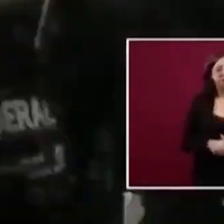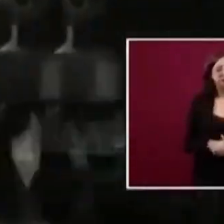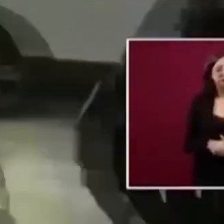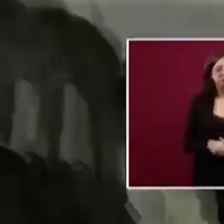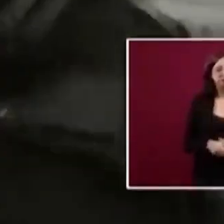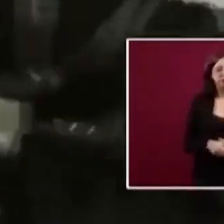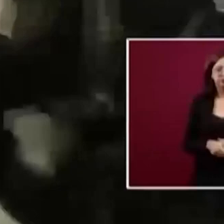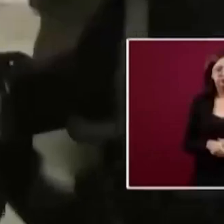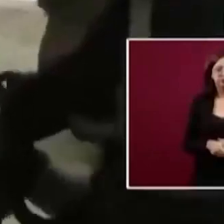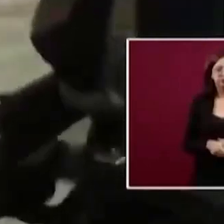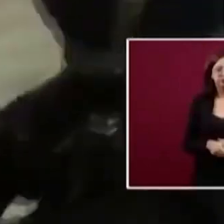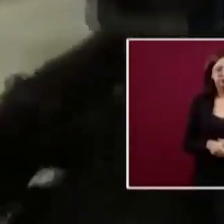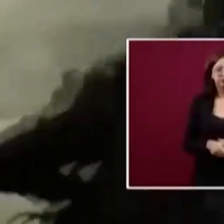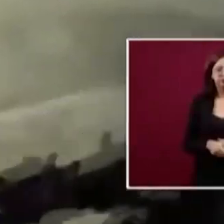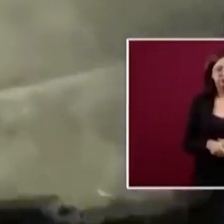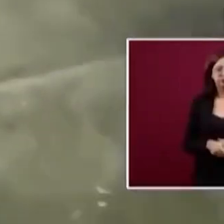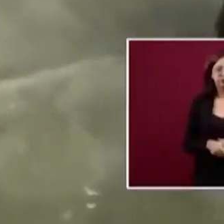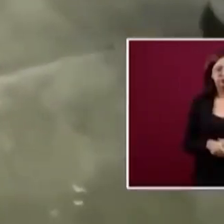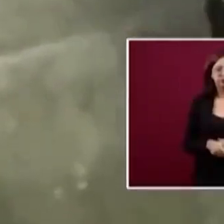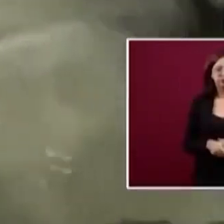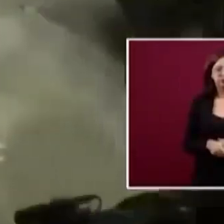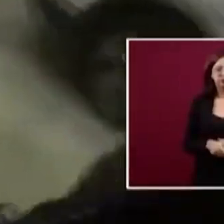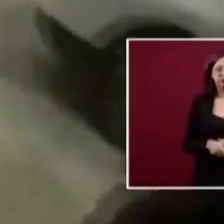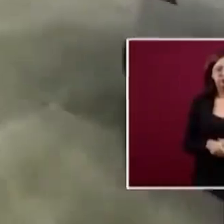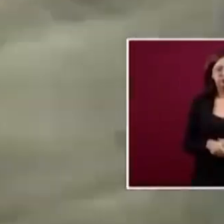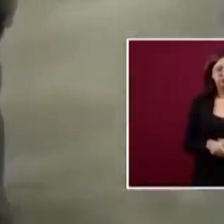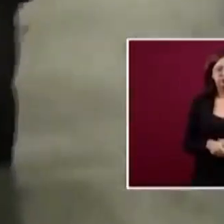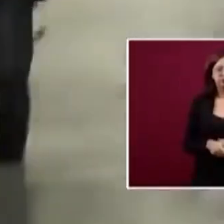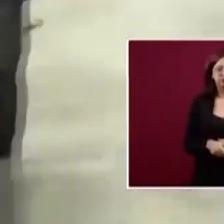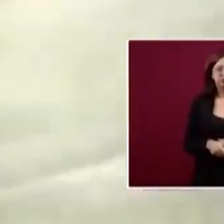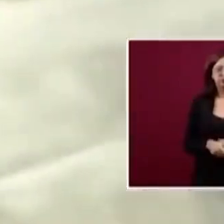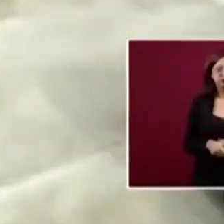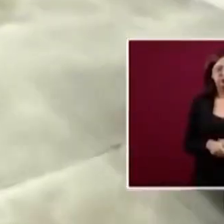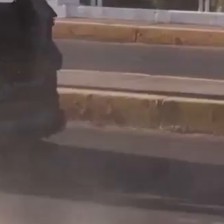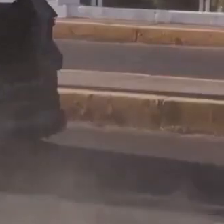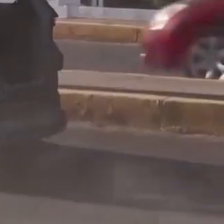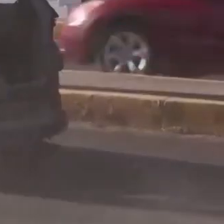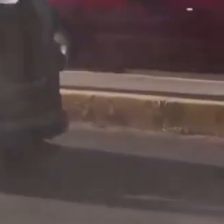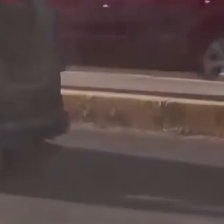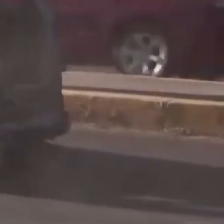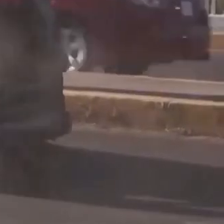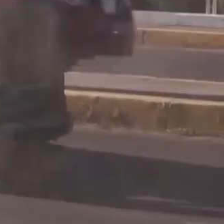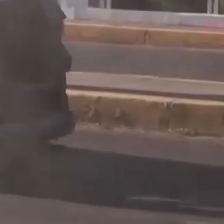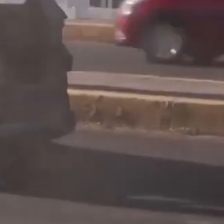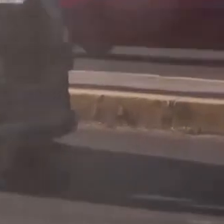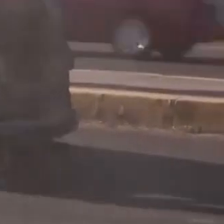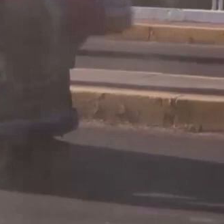Ya. Un poquito más de visibilidad. No veo más. Ya no alcanzo a ver más.